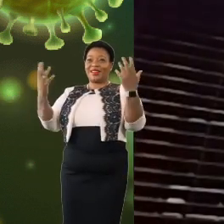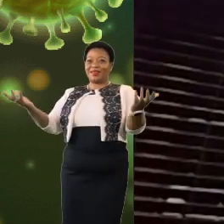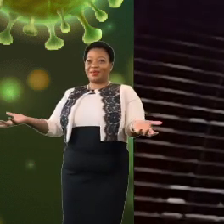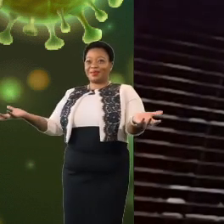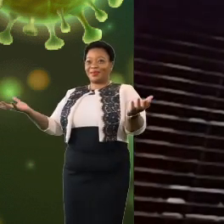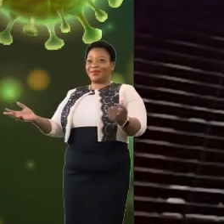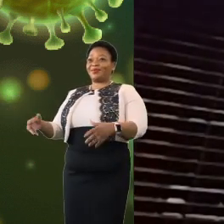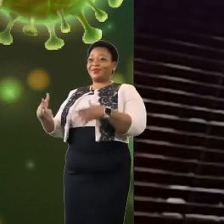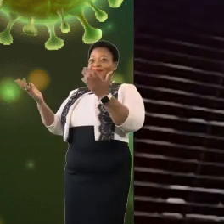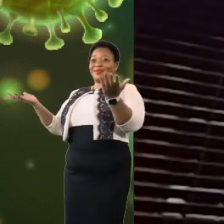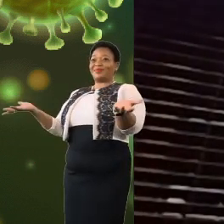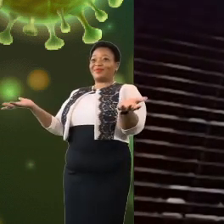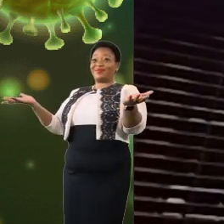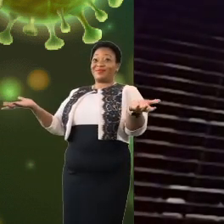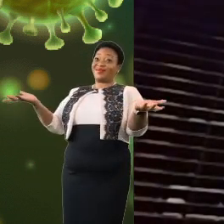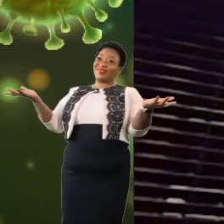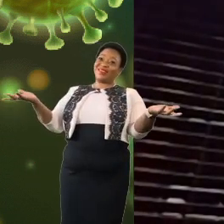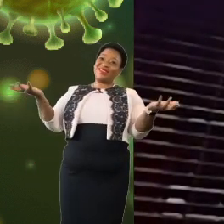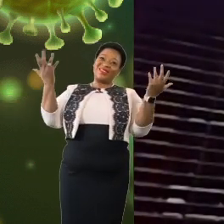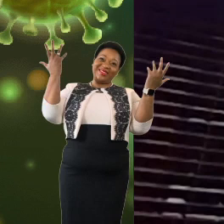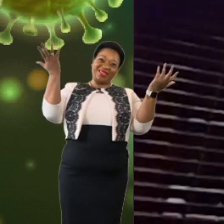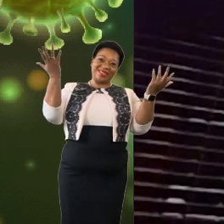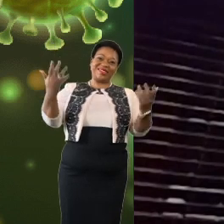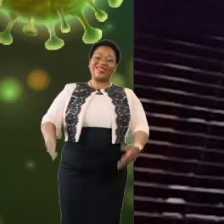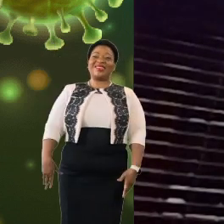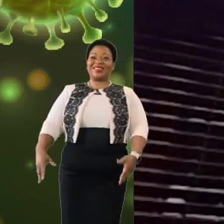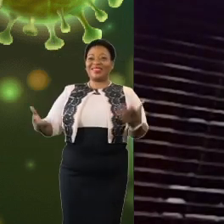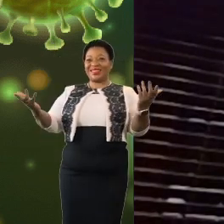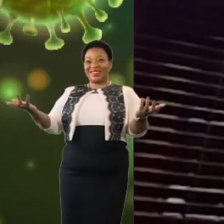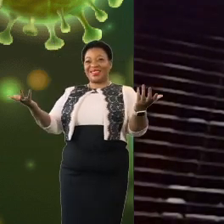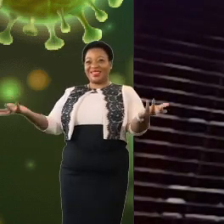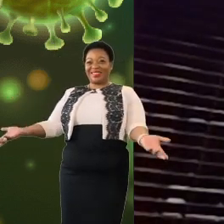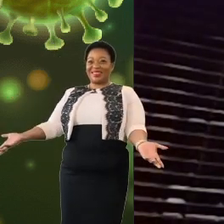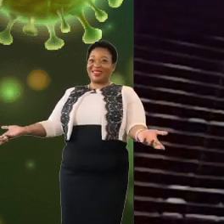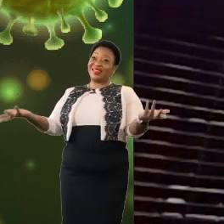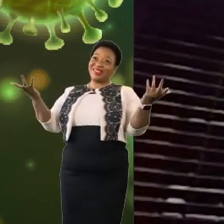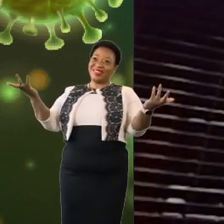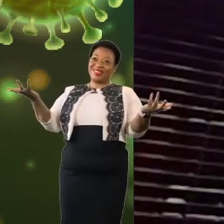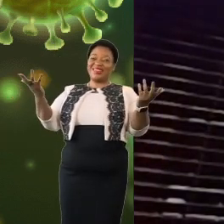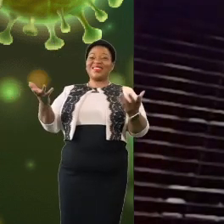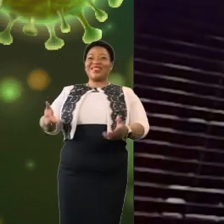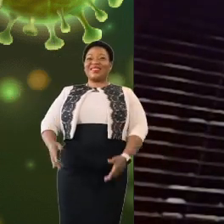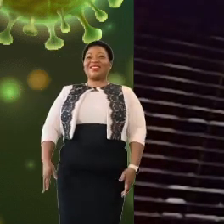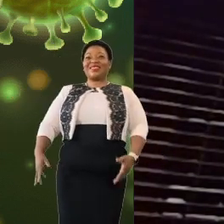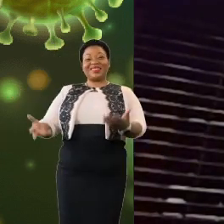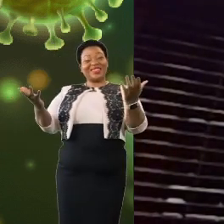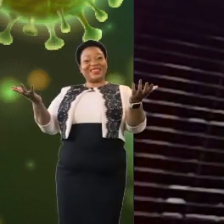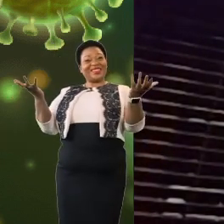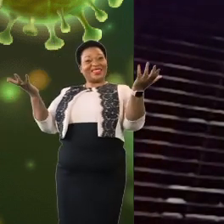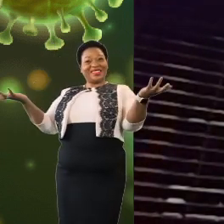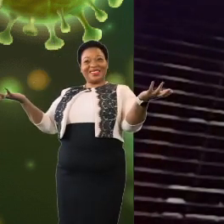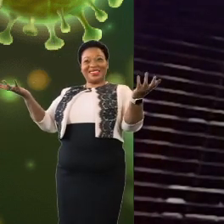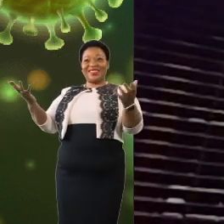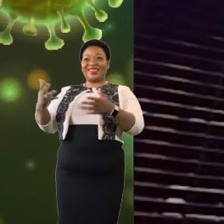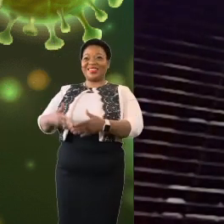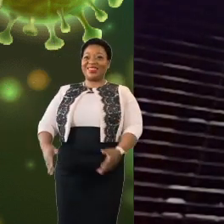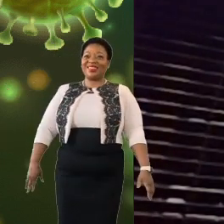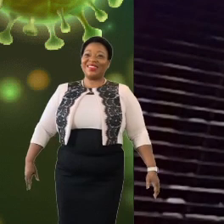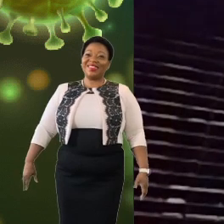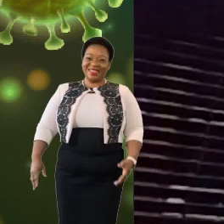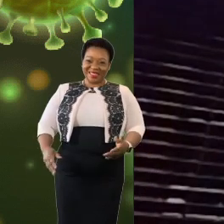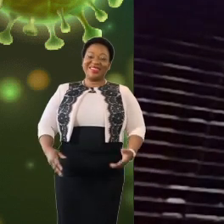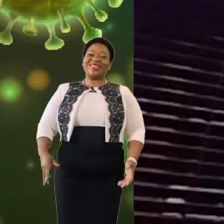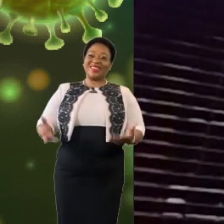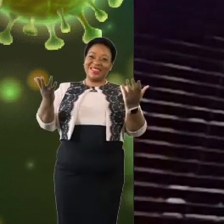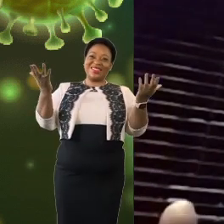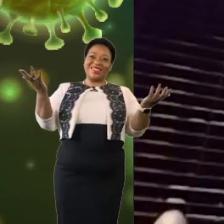they must have this, they must have this, they must have this, they must have that. And all these things that must be made